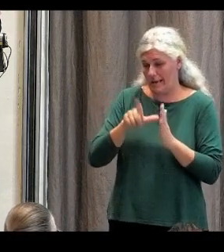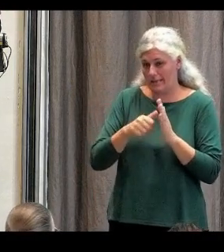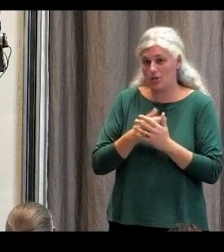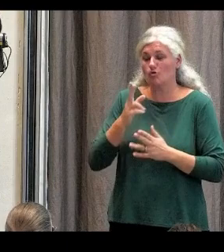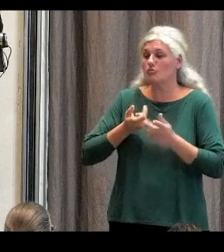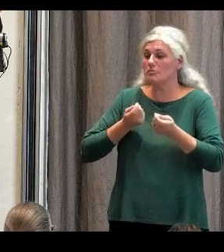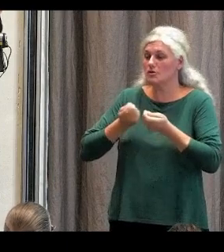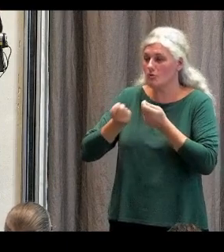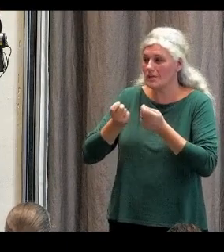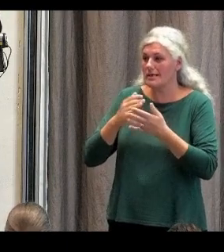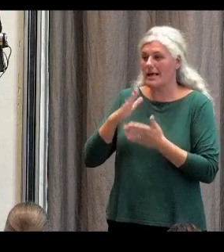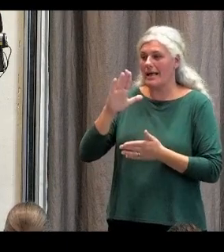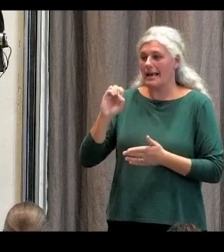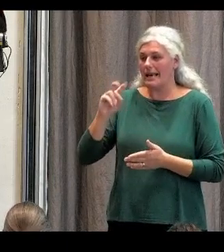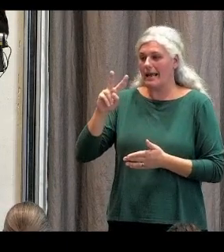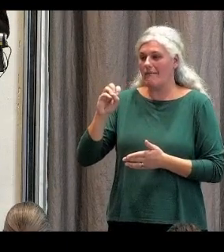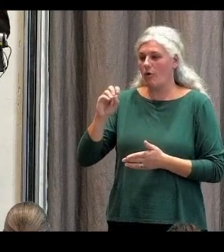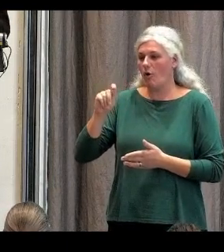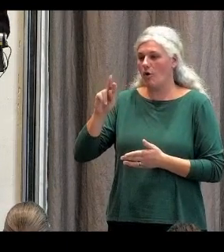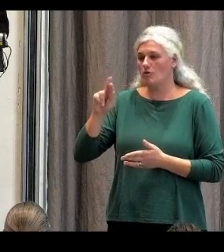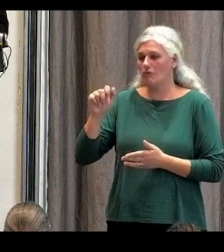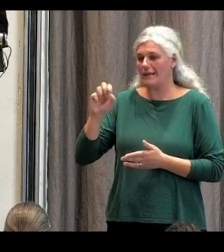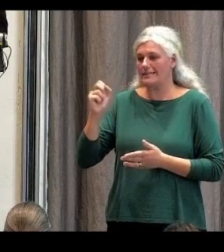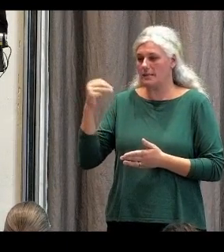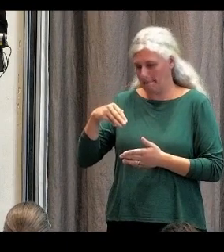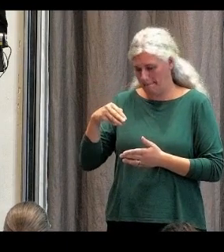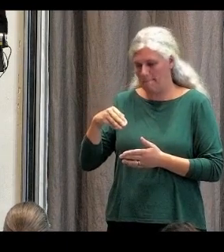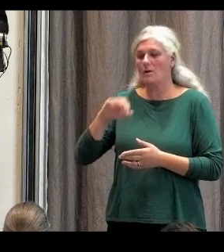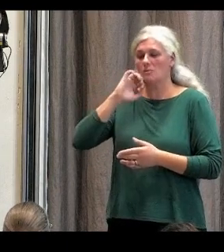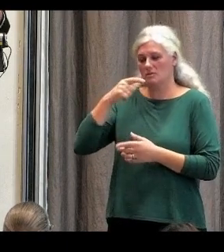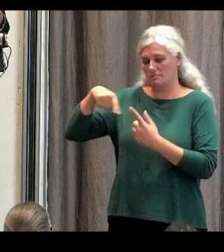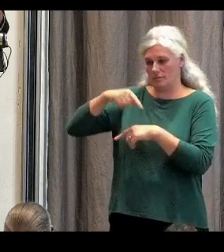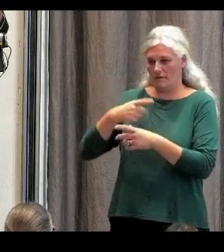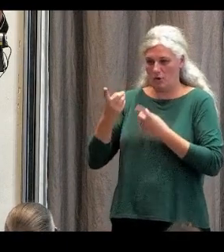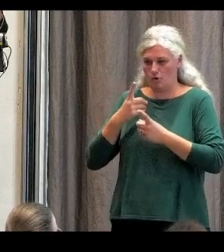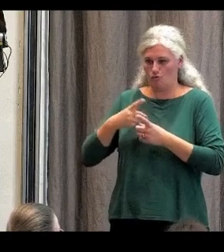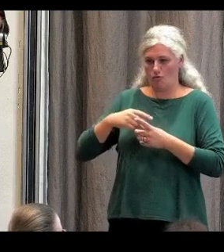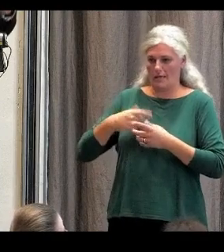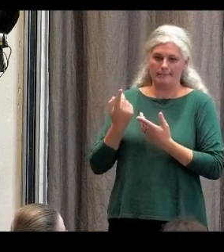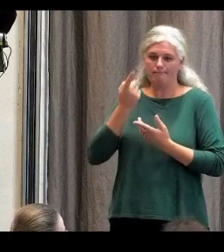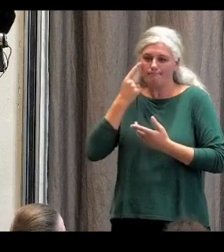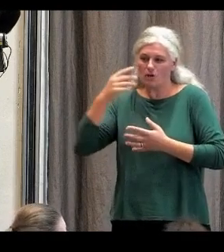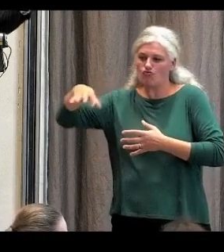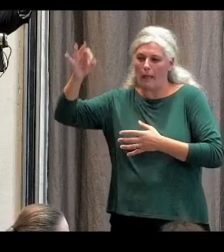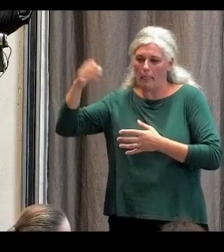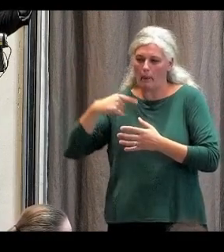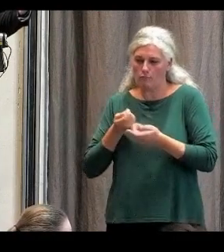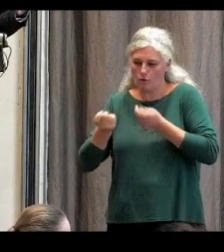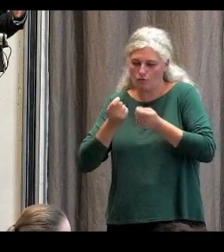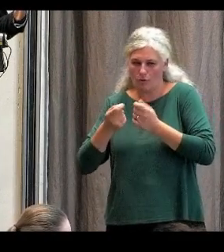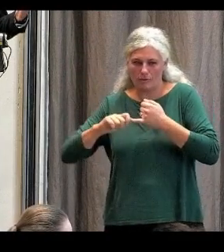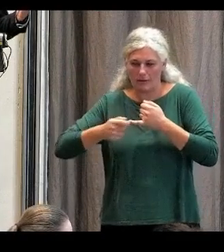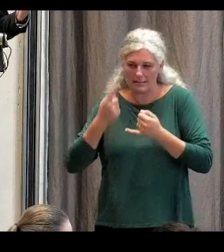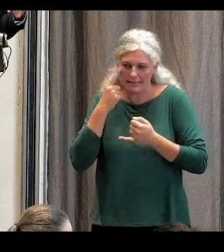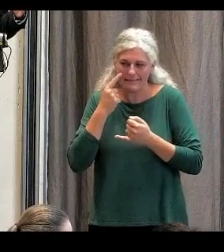treatment like levetiracetam become the first-line treatment? So if we do a randomized controlled trial where half get